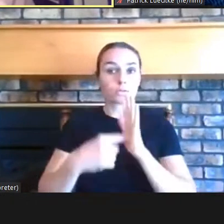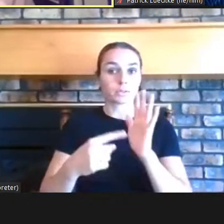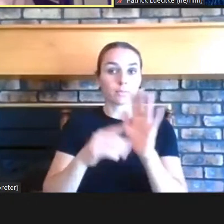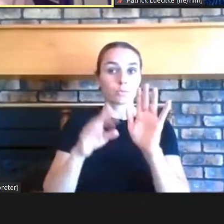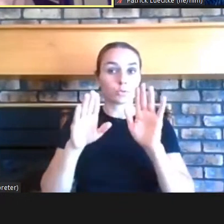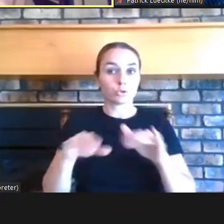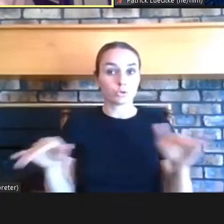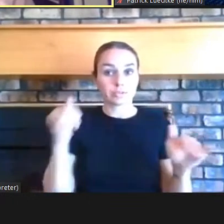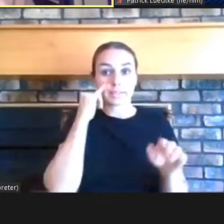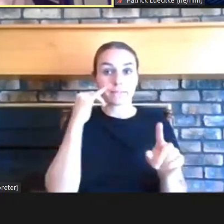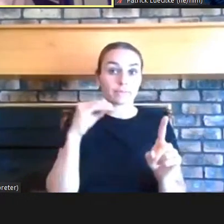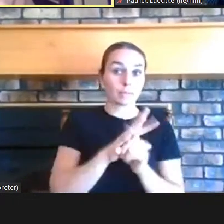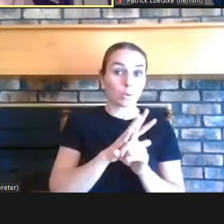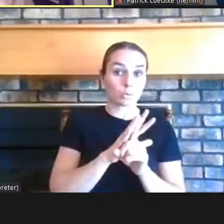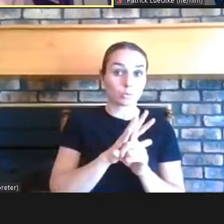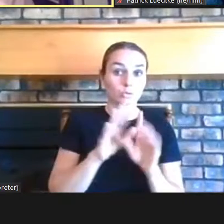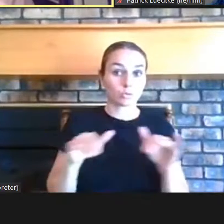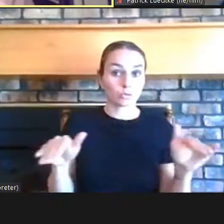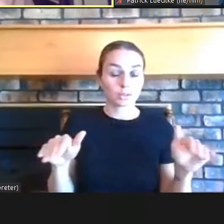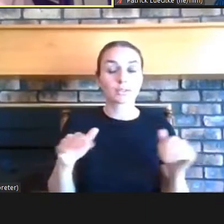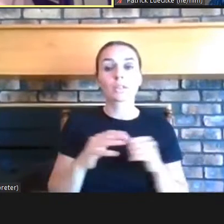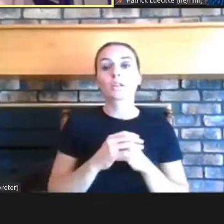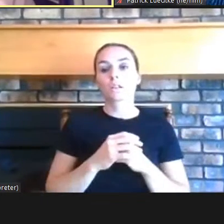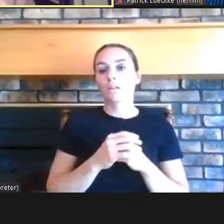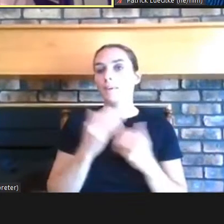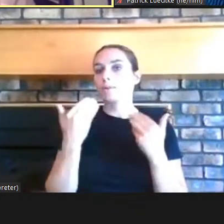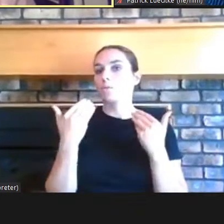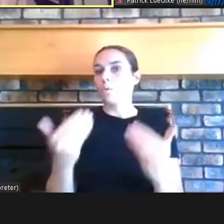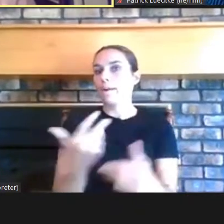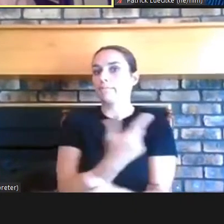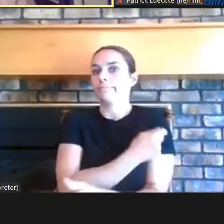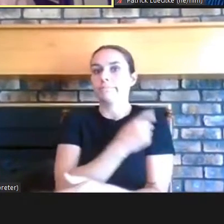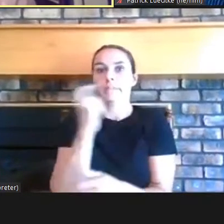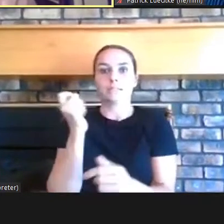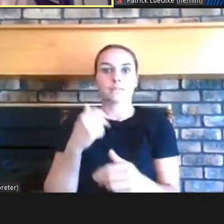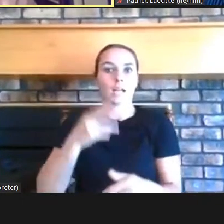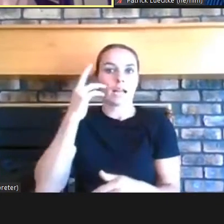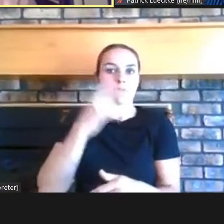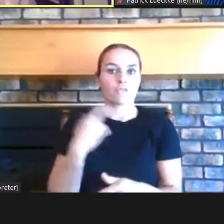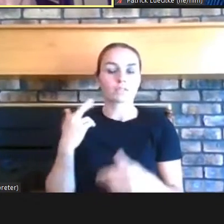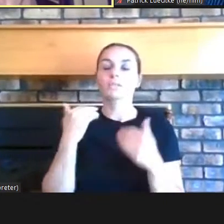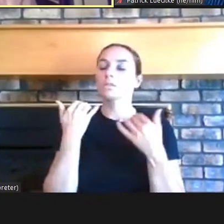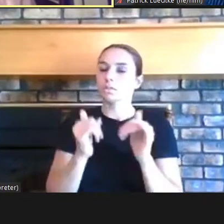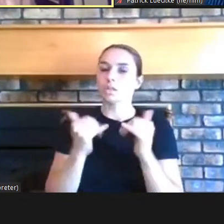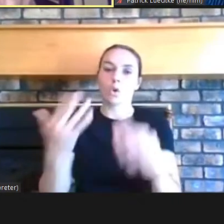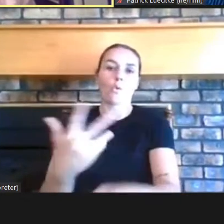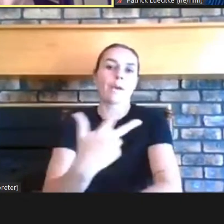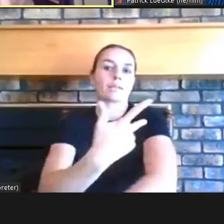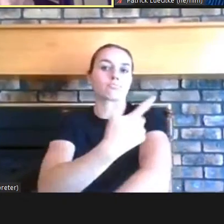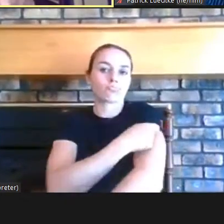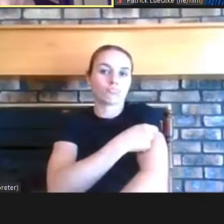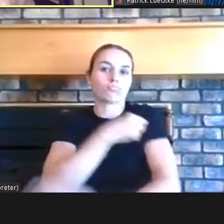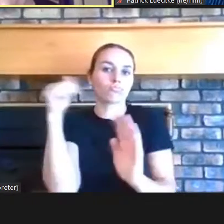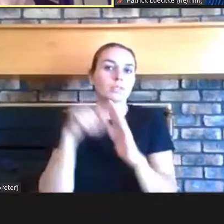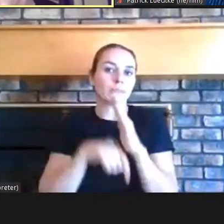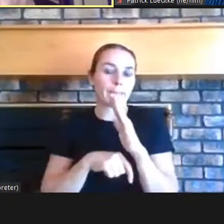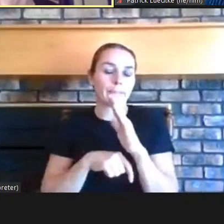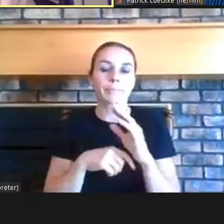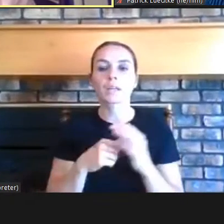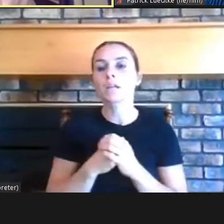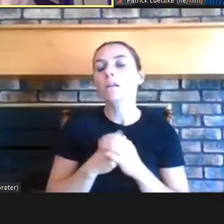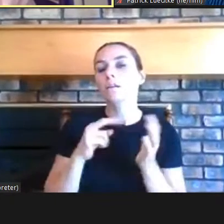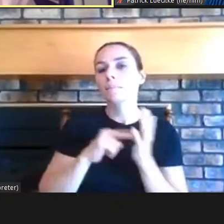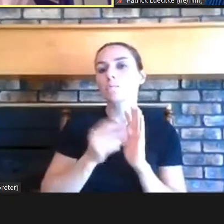be exposed and may be getting this vaccine because of risk factors, will still get a sub-Q dose of vaccine. And so we'll maintain